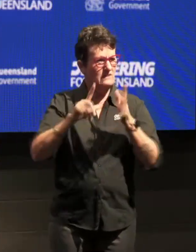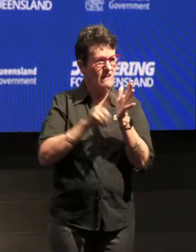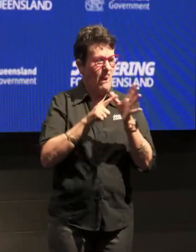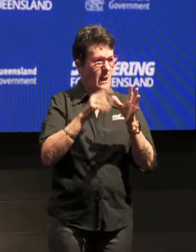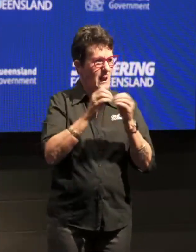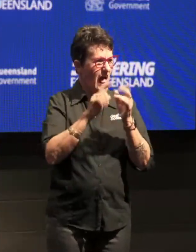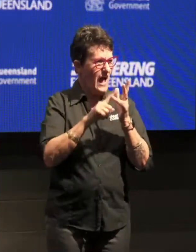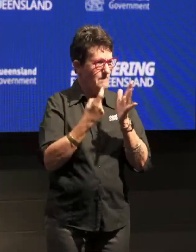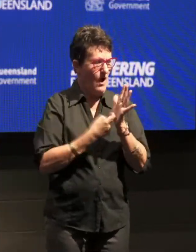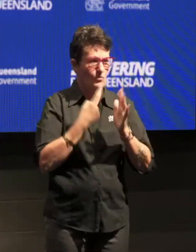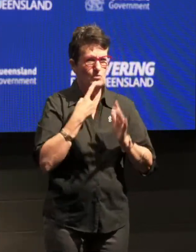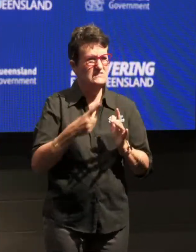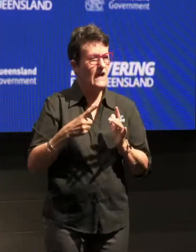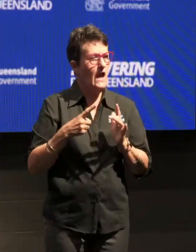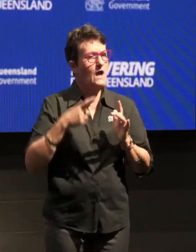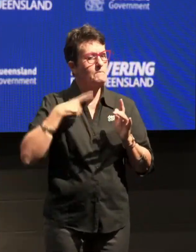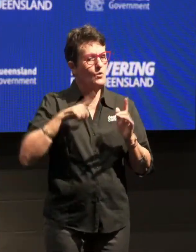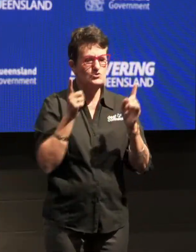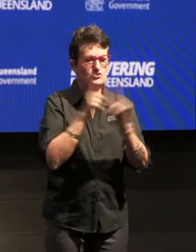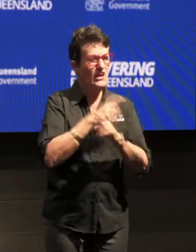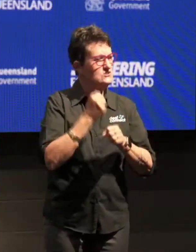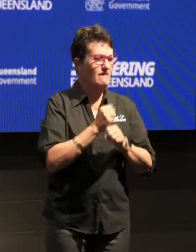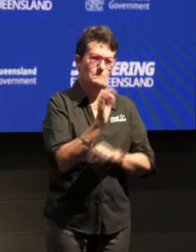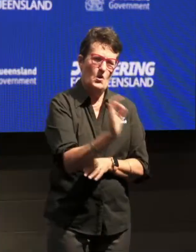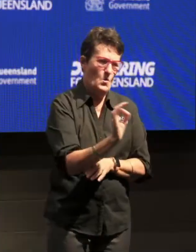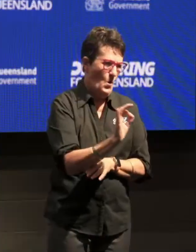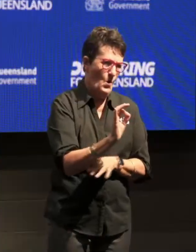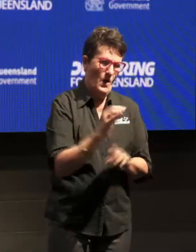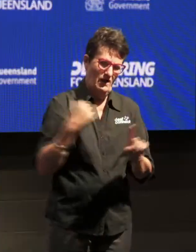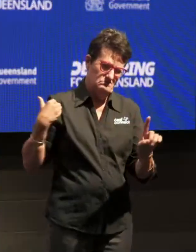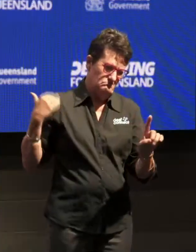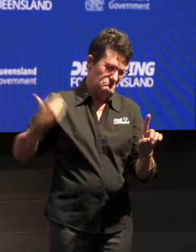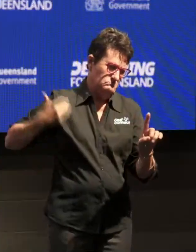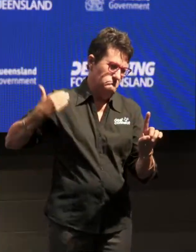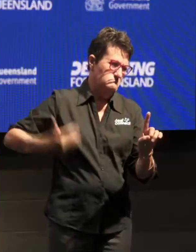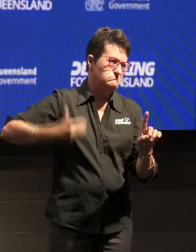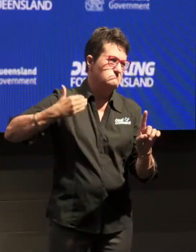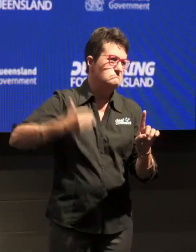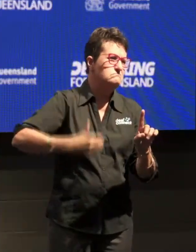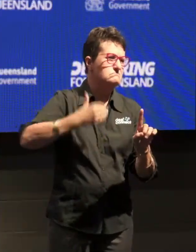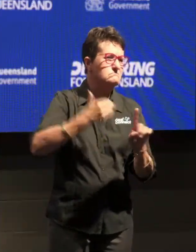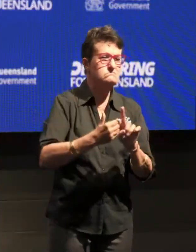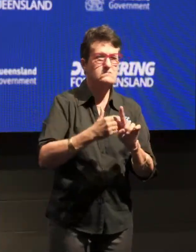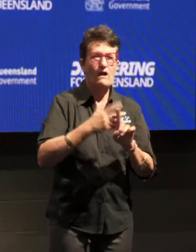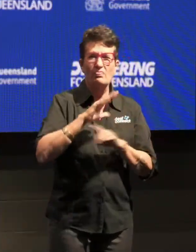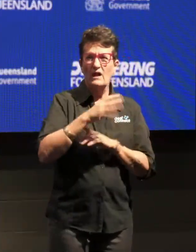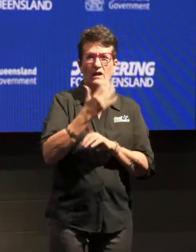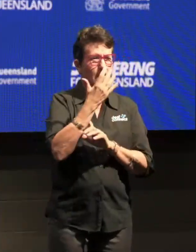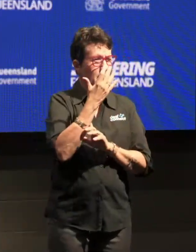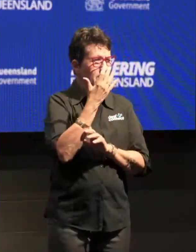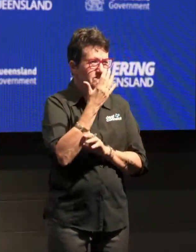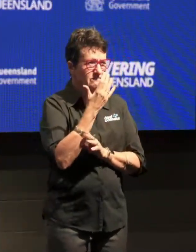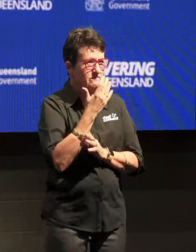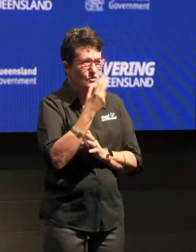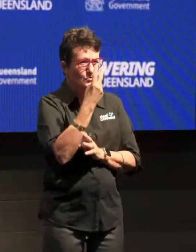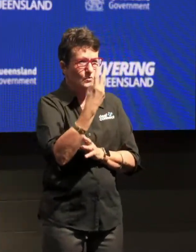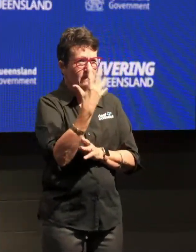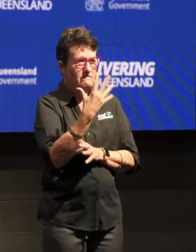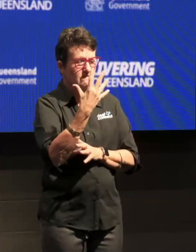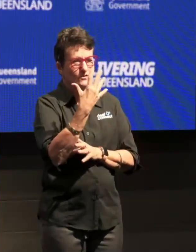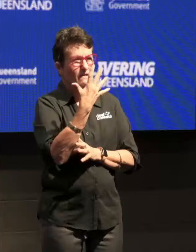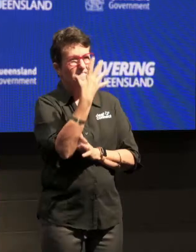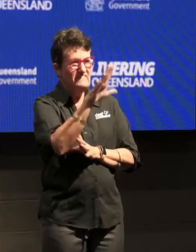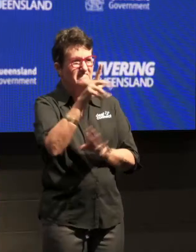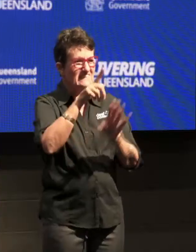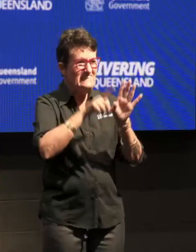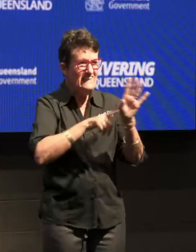crisis is a making because of the change of government. You know, it was half a decade ago a minister went to a rock concert in the wake of one of the most